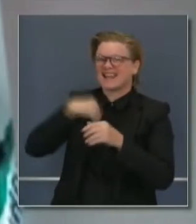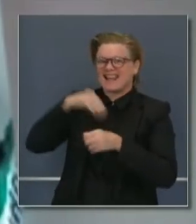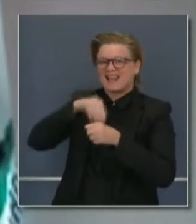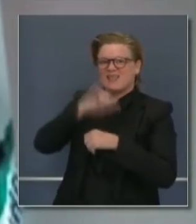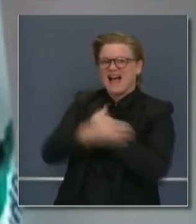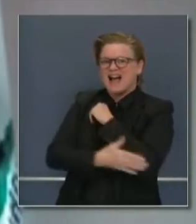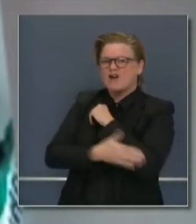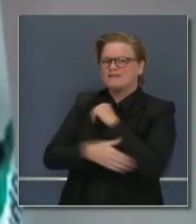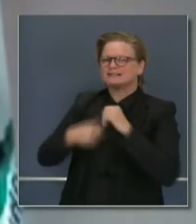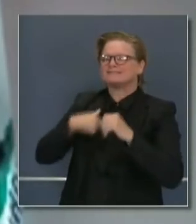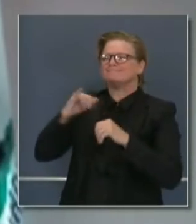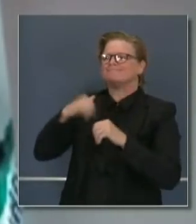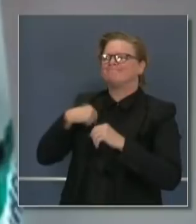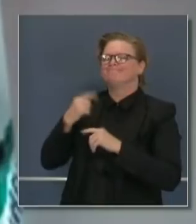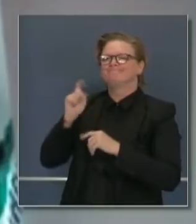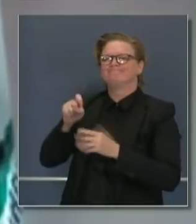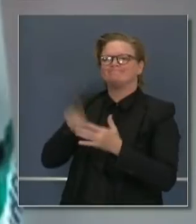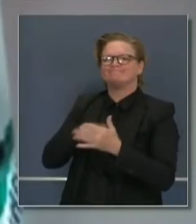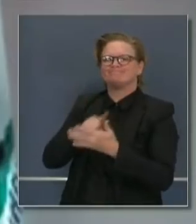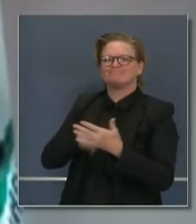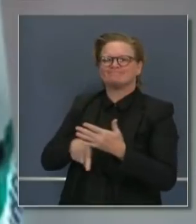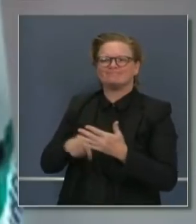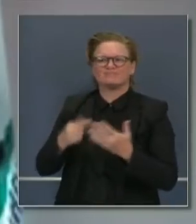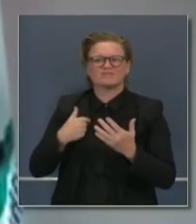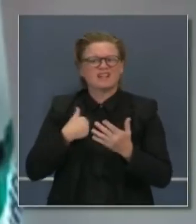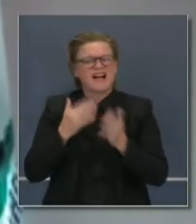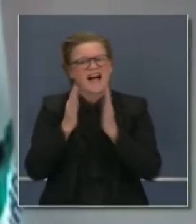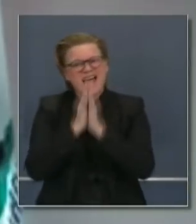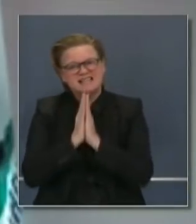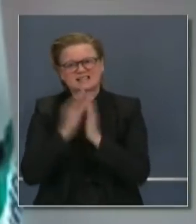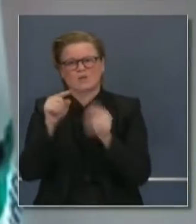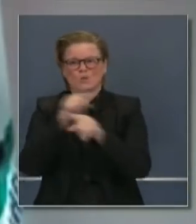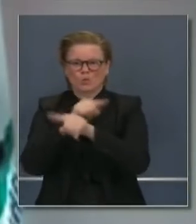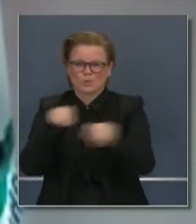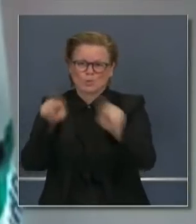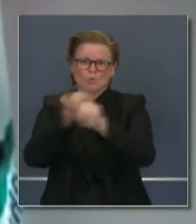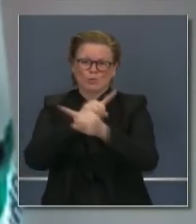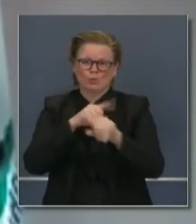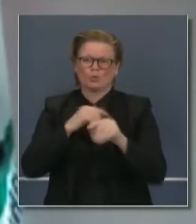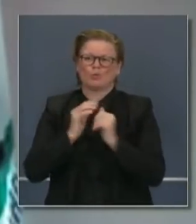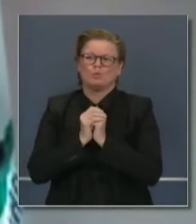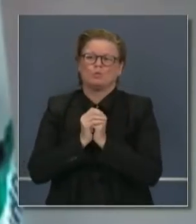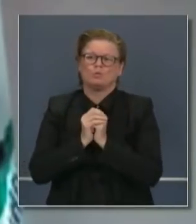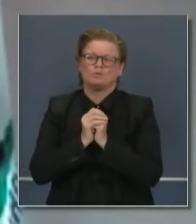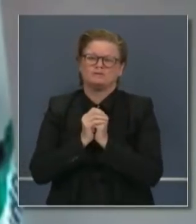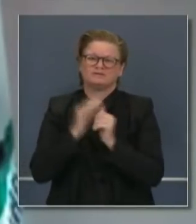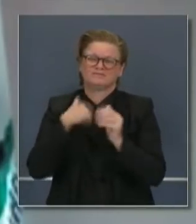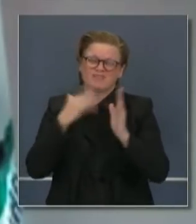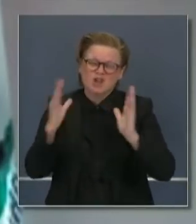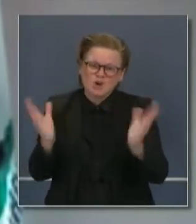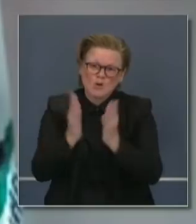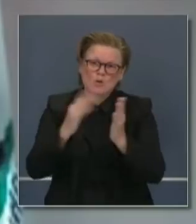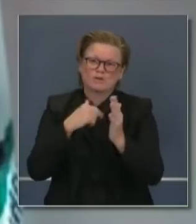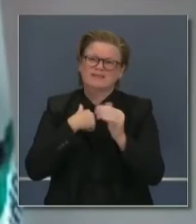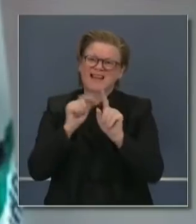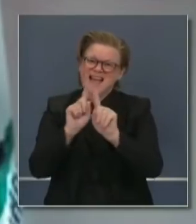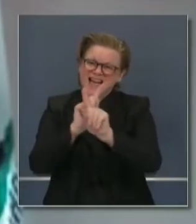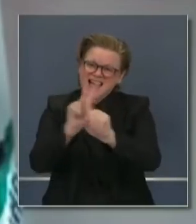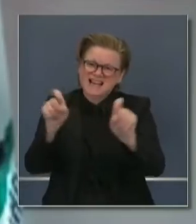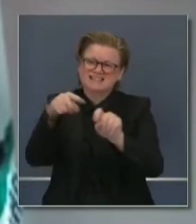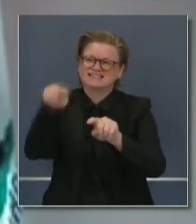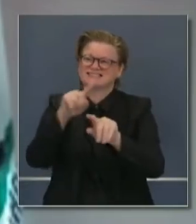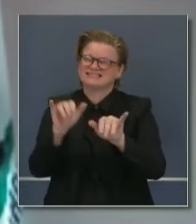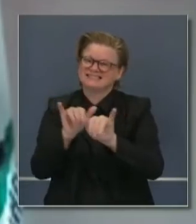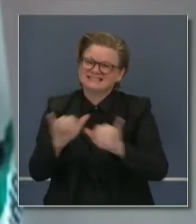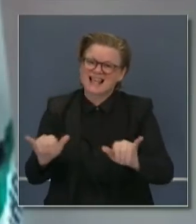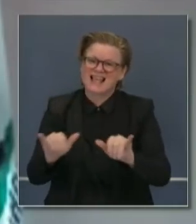stay at home. And that's what we're asking you to do. We're asking people to be at home and not mix and move. We know that part